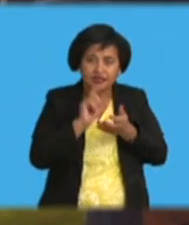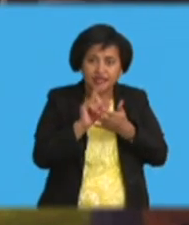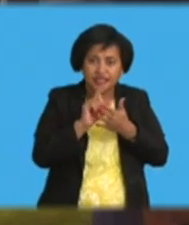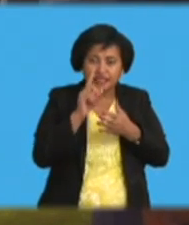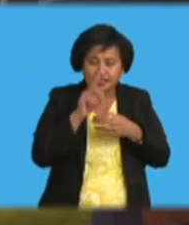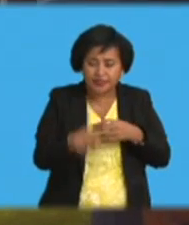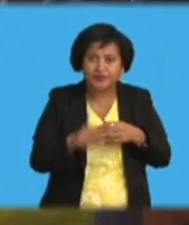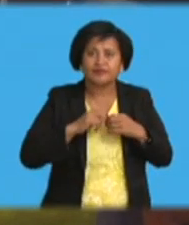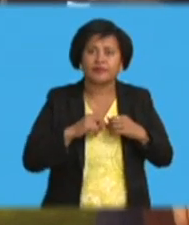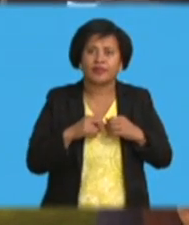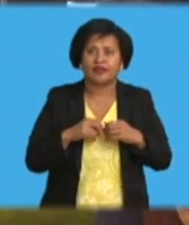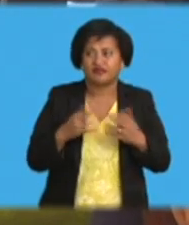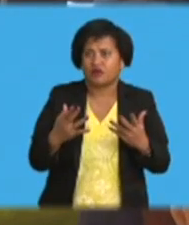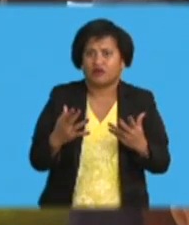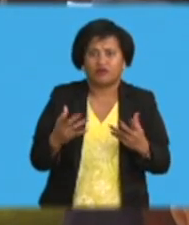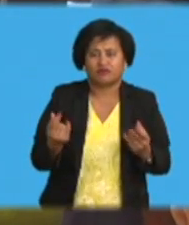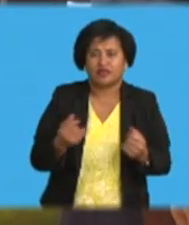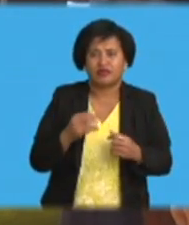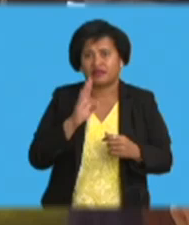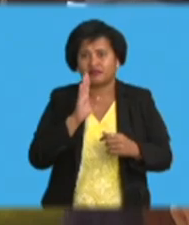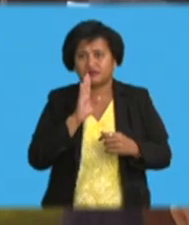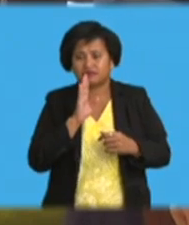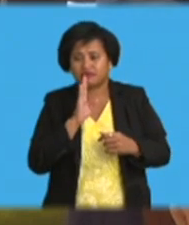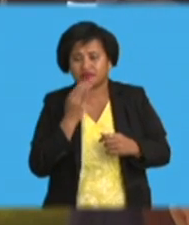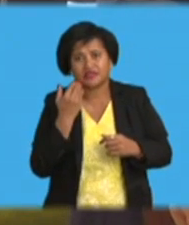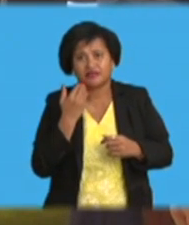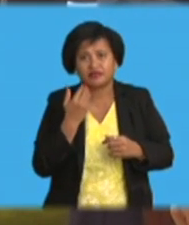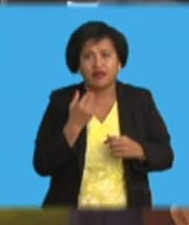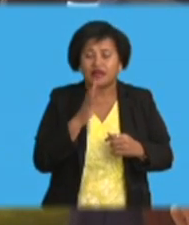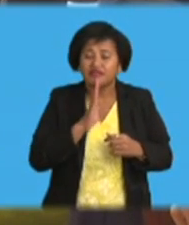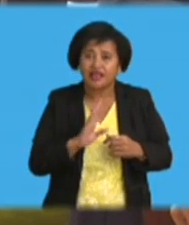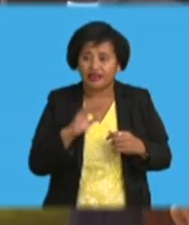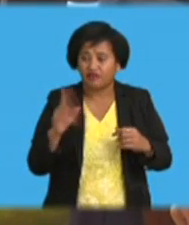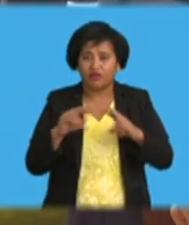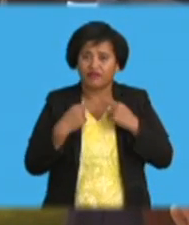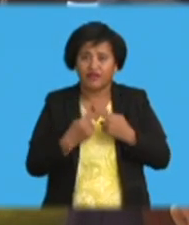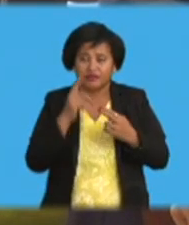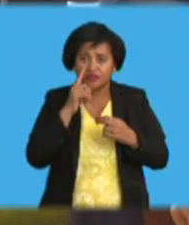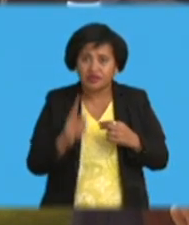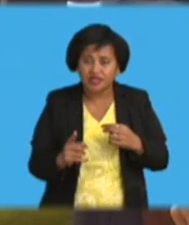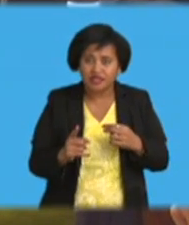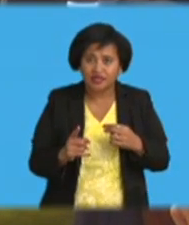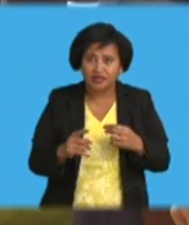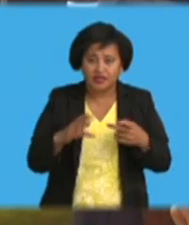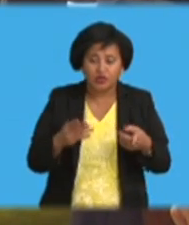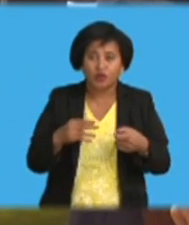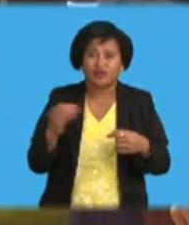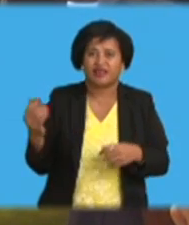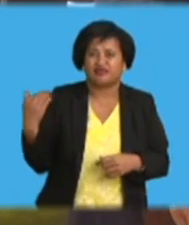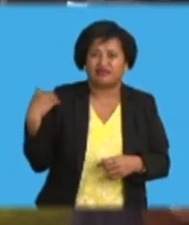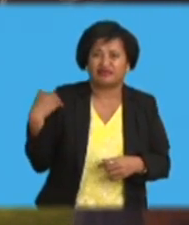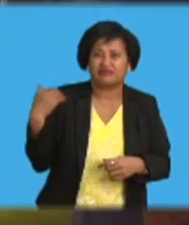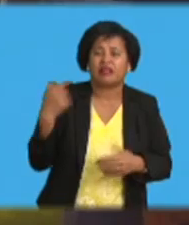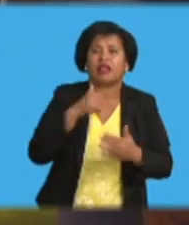photos may have had on his family and the loved ones. Accompanying these personal photographs on the Facebook post was a dangerous and disturbing